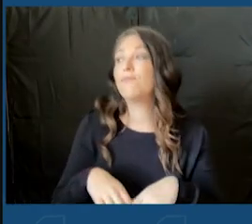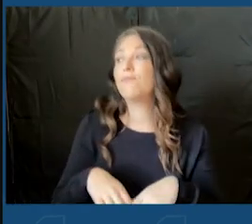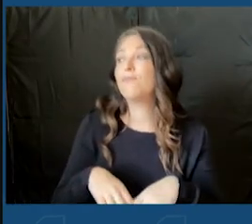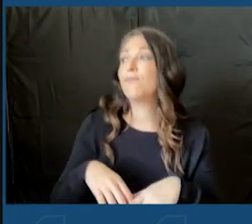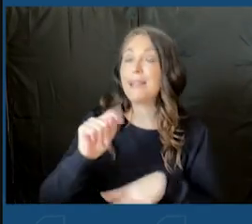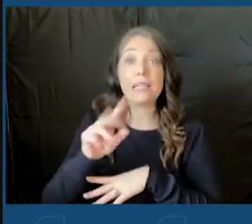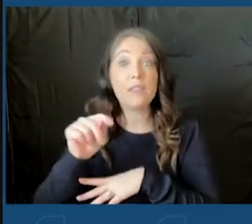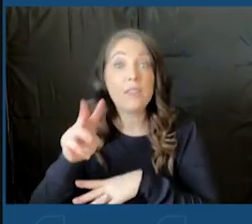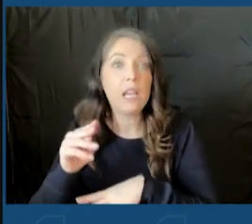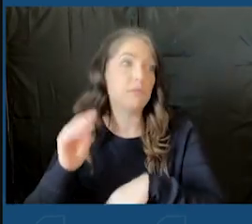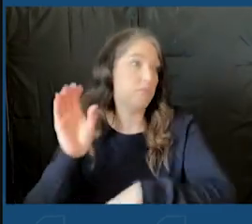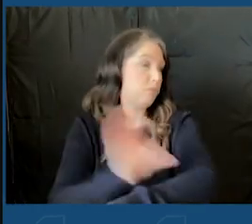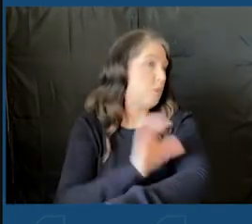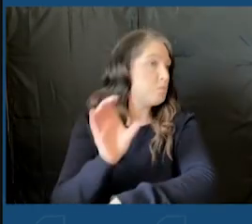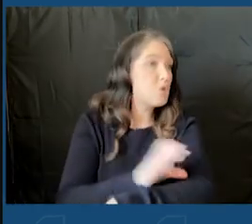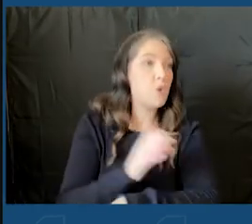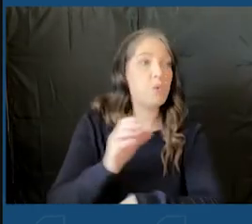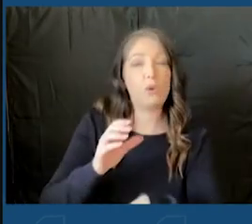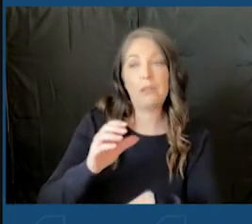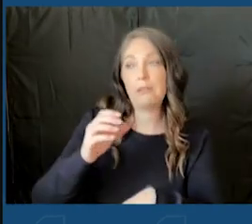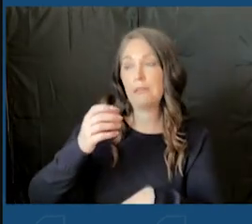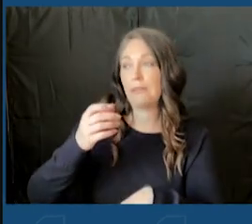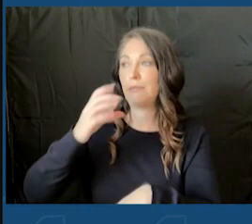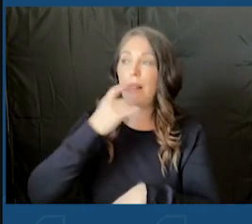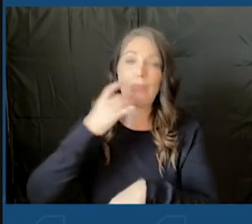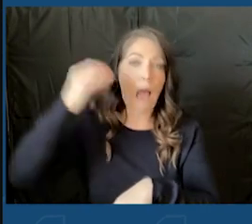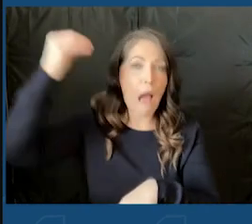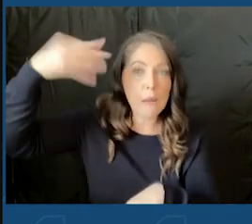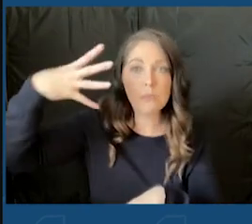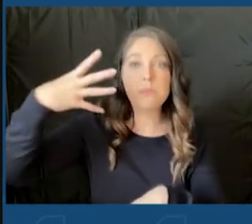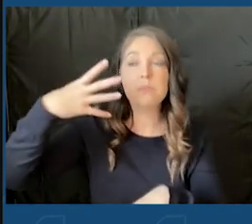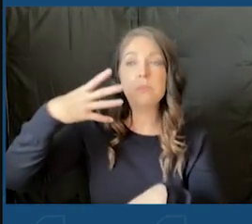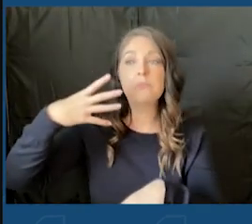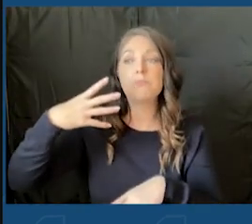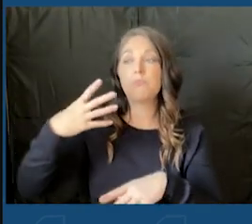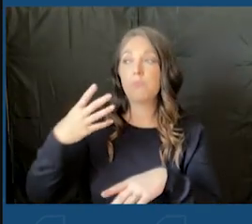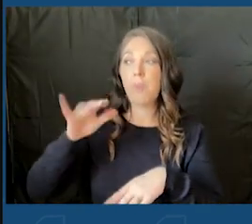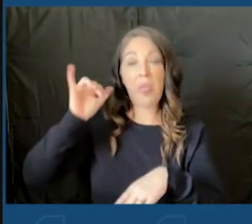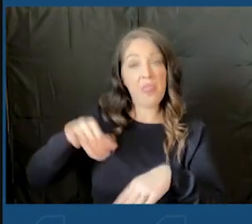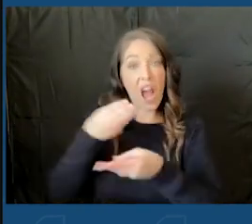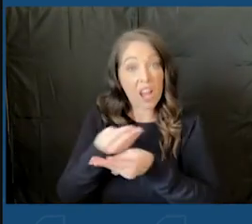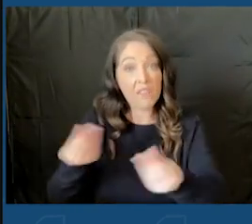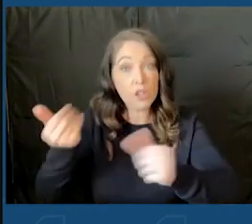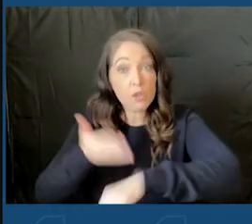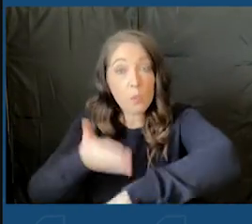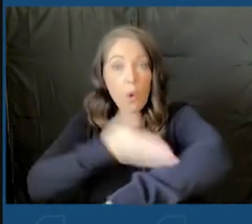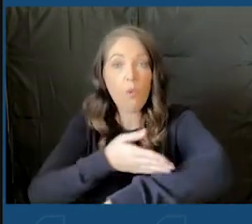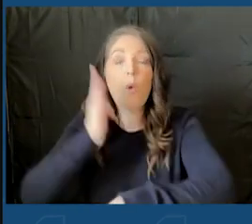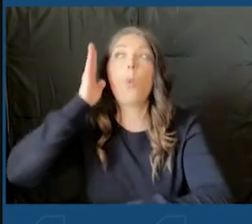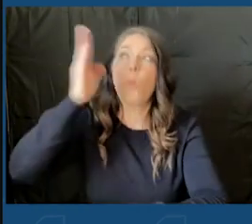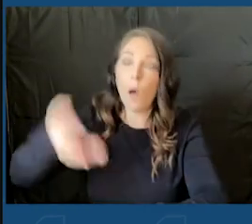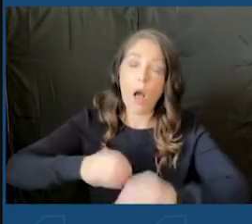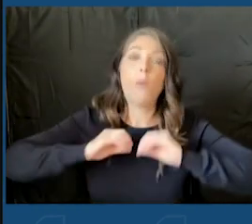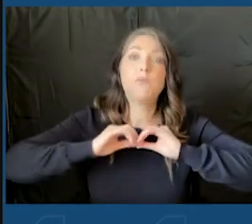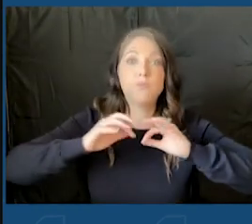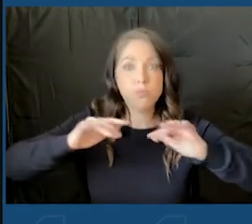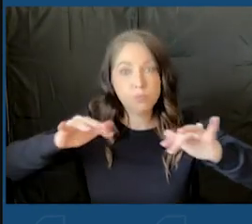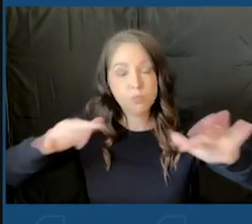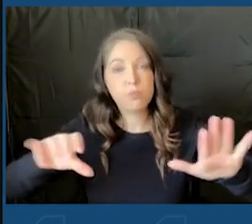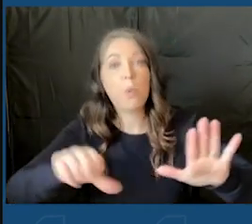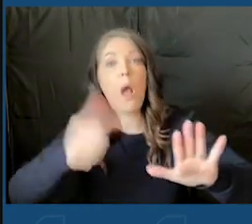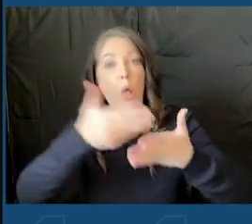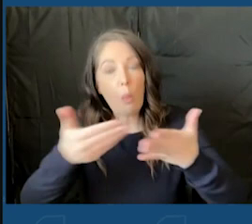air purifiers, you name it, improving the efficiency there will have a ripple effect as well for those products being